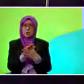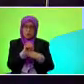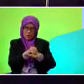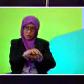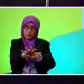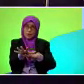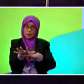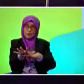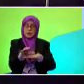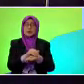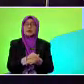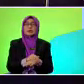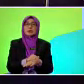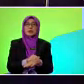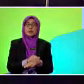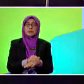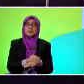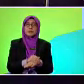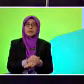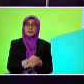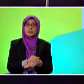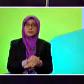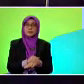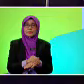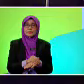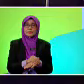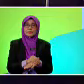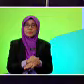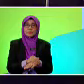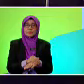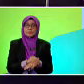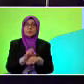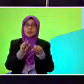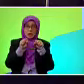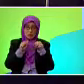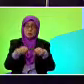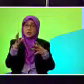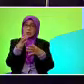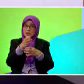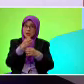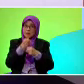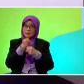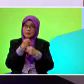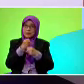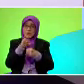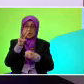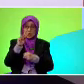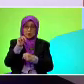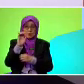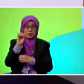everyone will also remember, besides watching DidikTV, you can also get good modules for learning about science